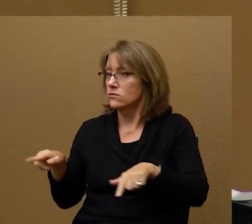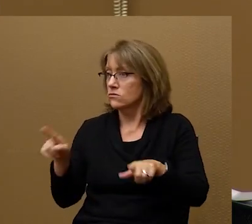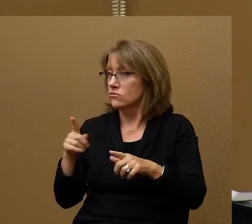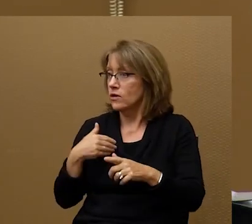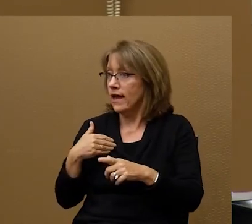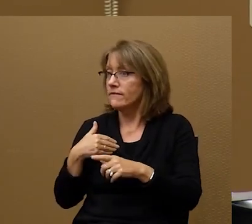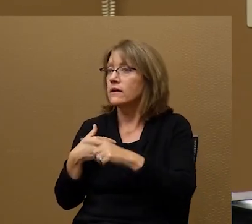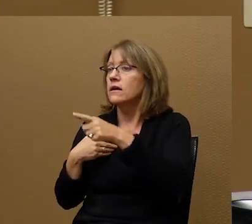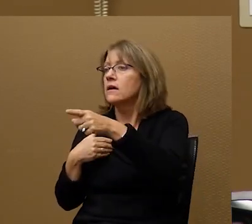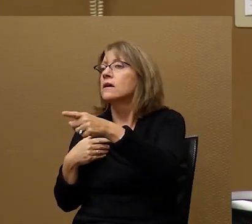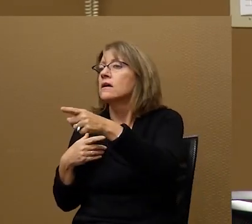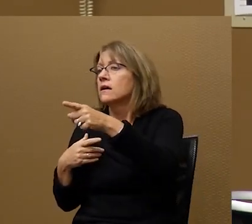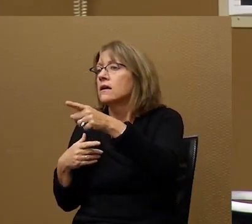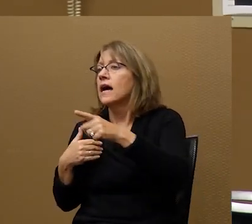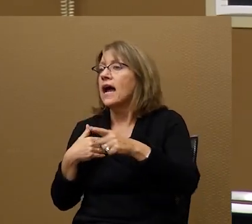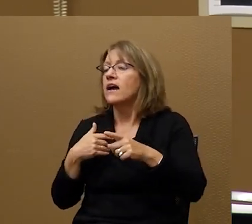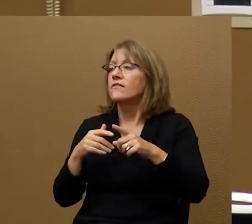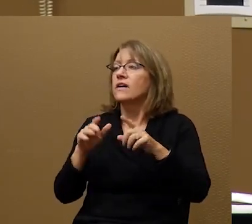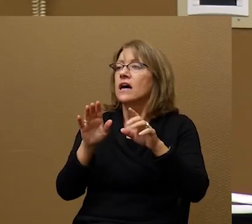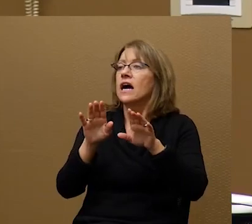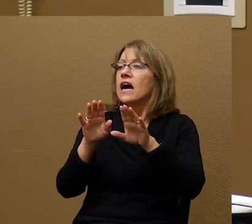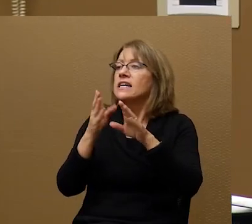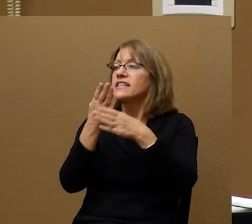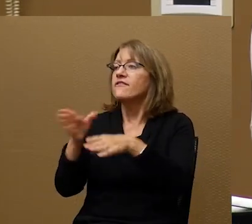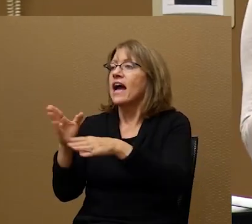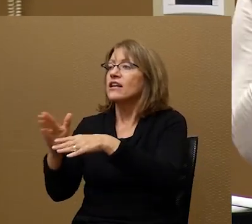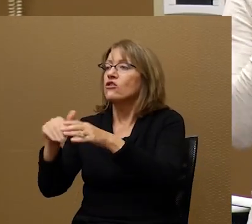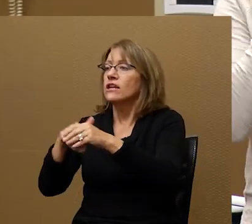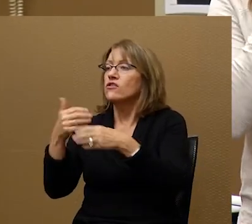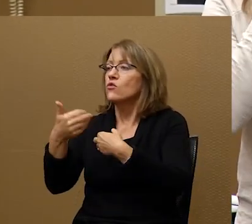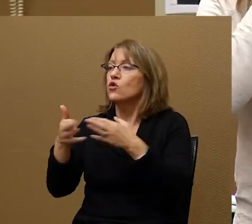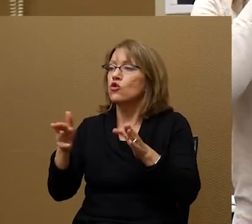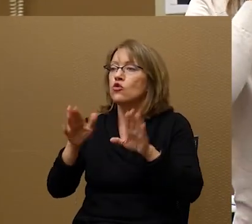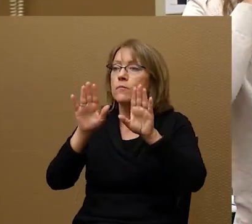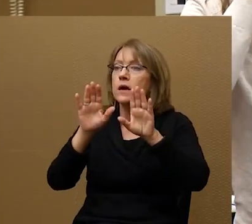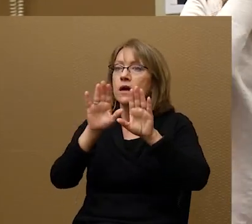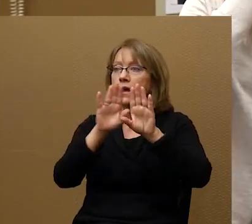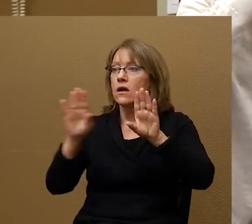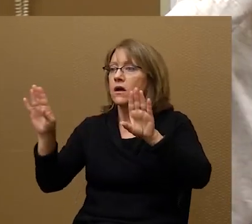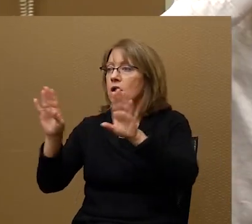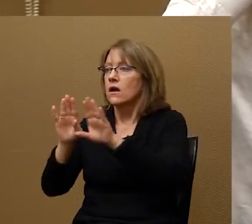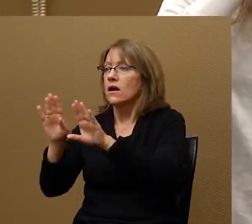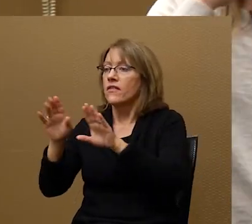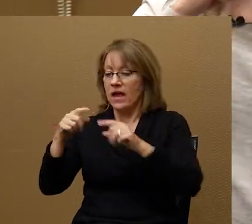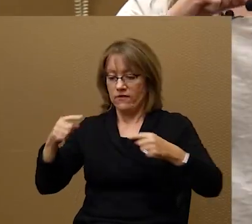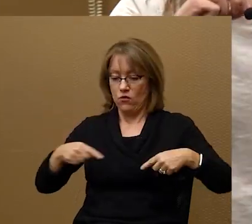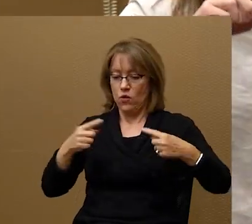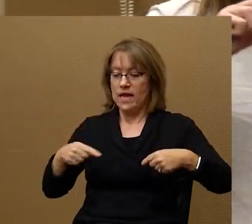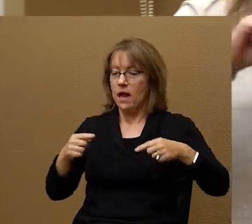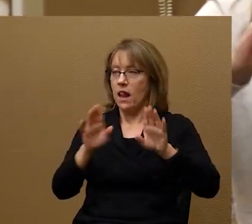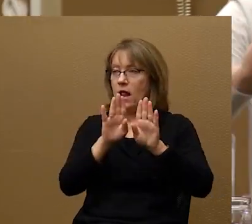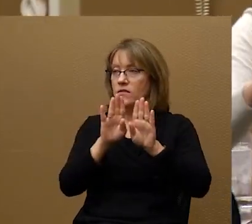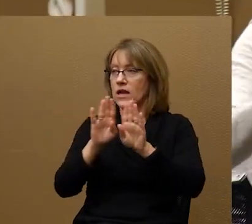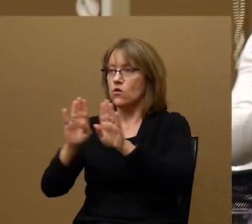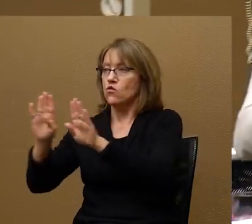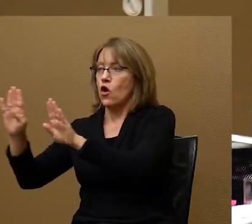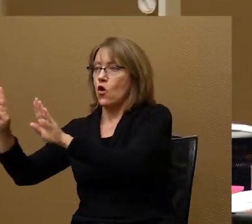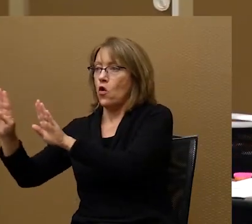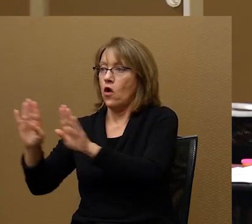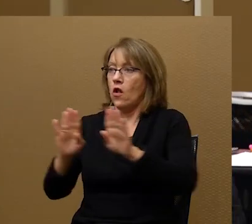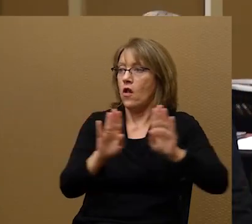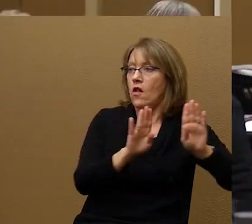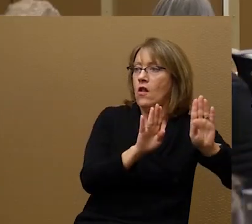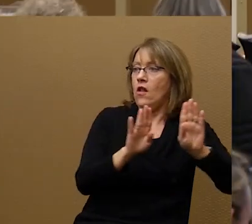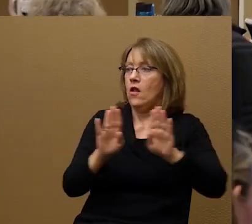So I have some rolling dividers in my room, and so like Yeah, I I'll give have you. Sorry.